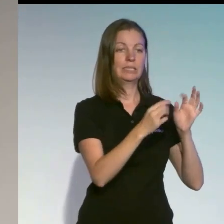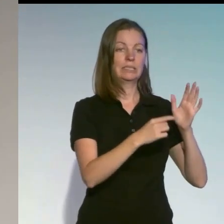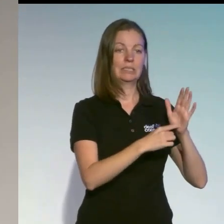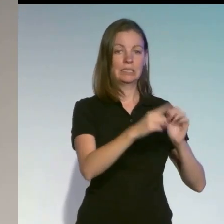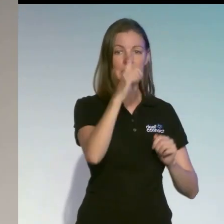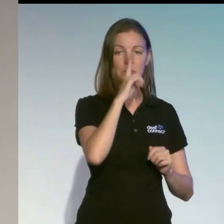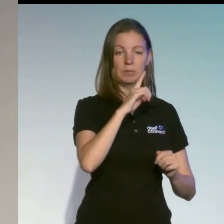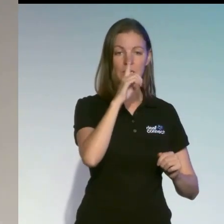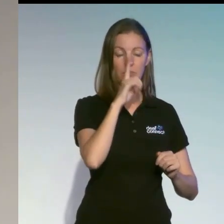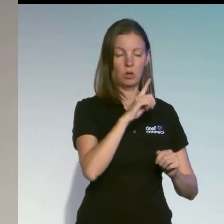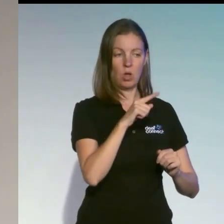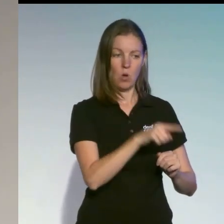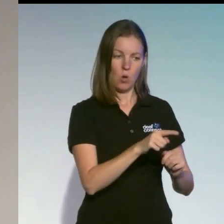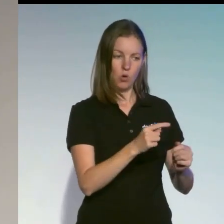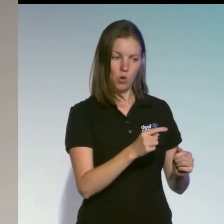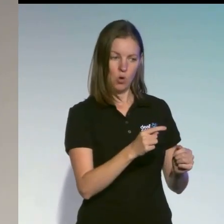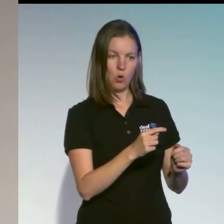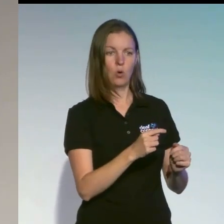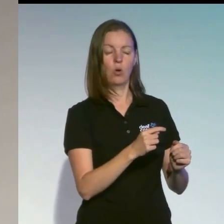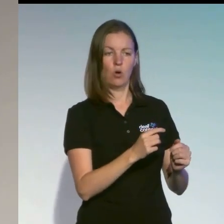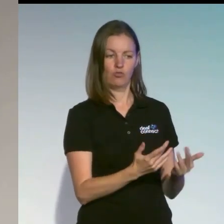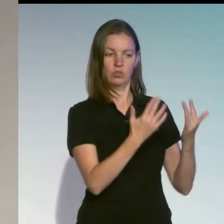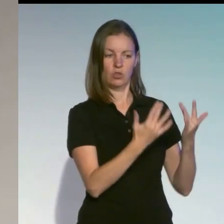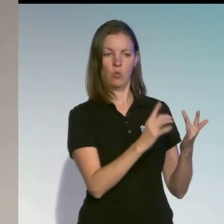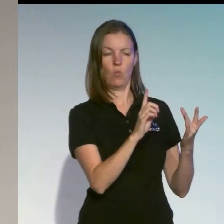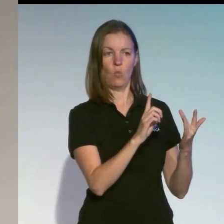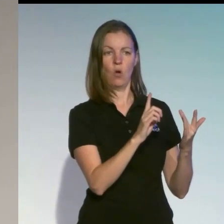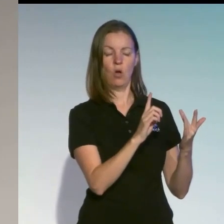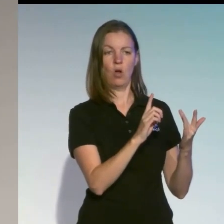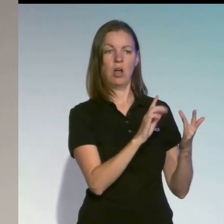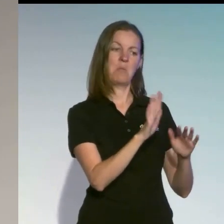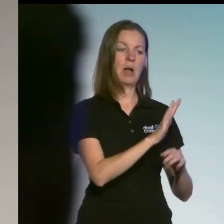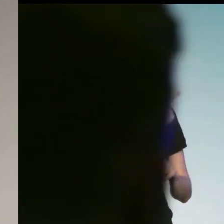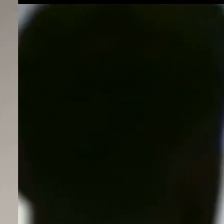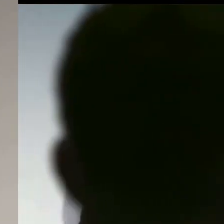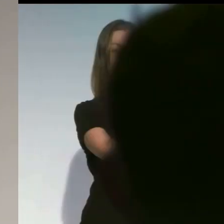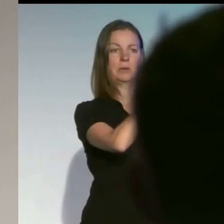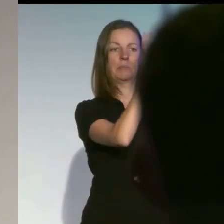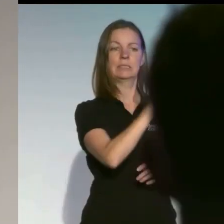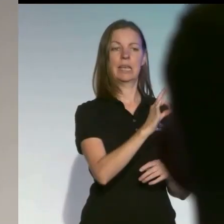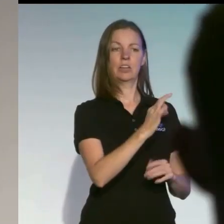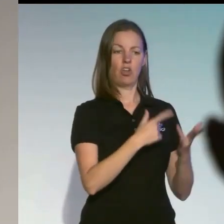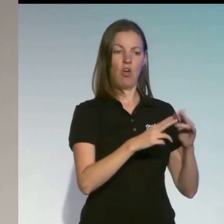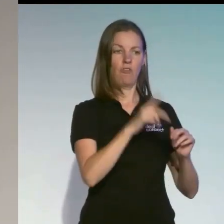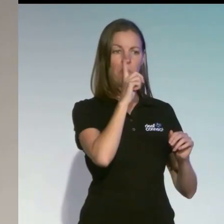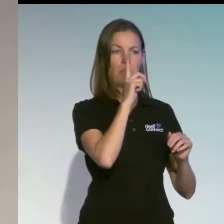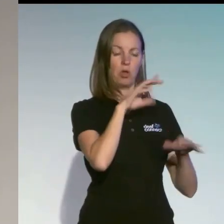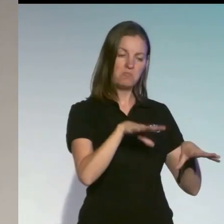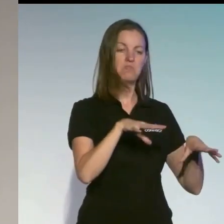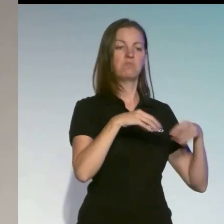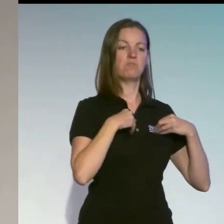that nearly 72% of them went through it because they believed who they are is sinful, or that they